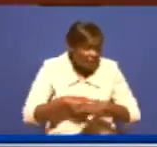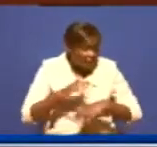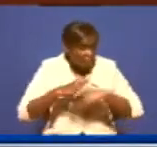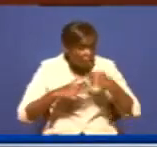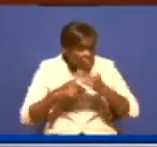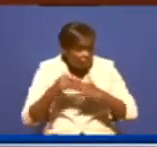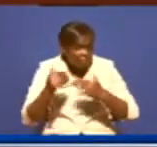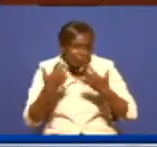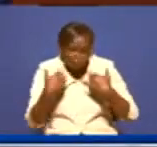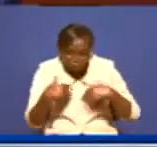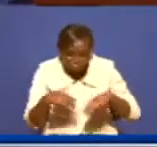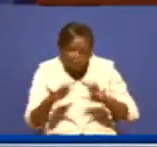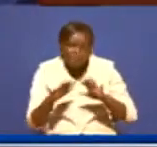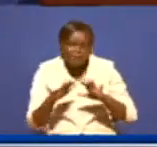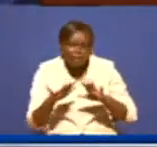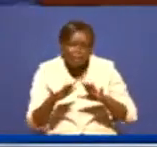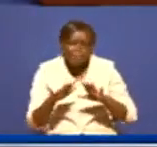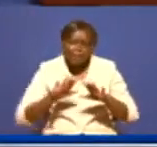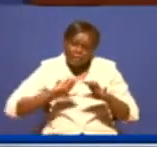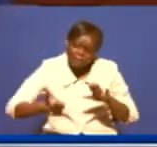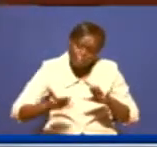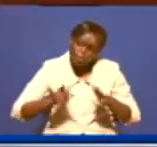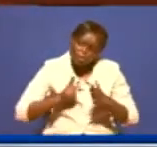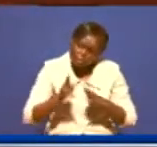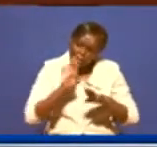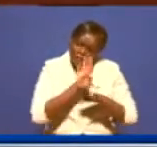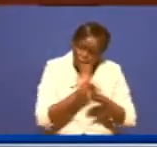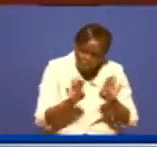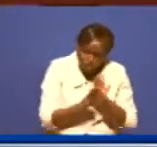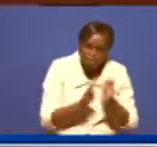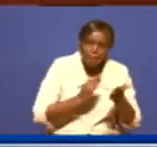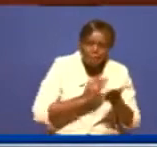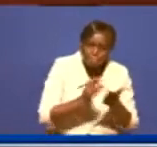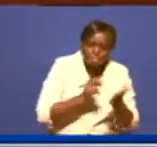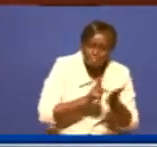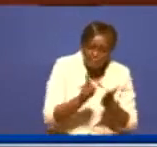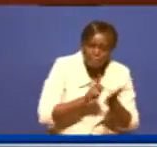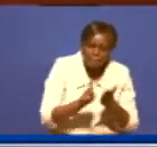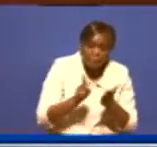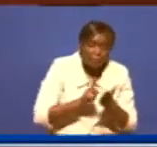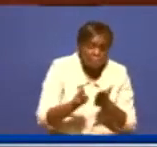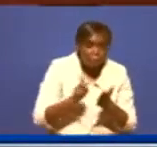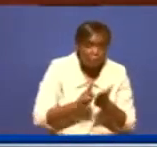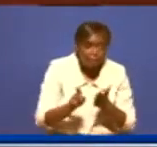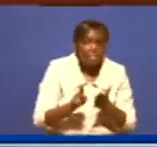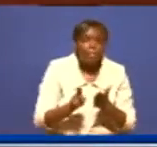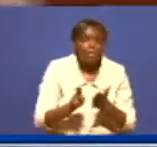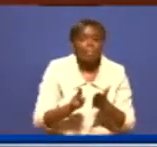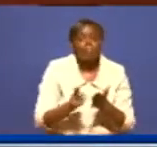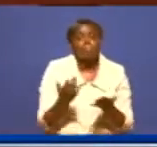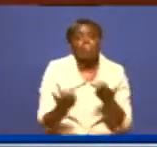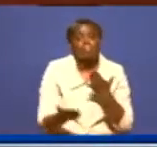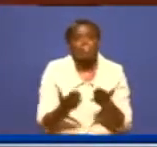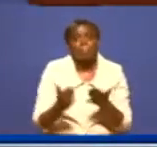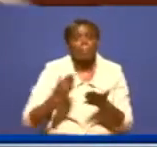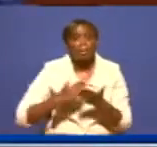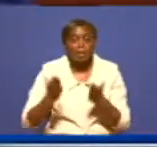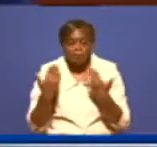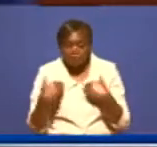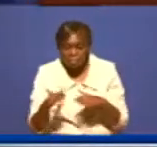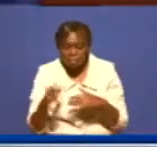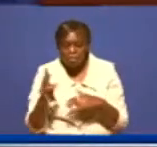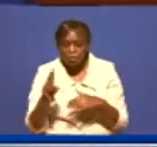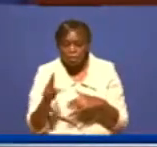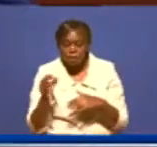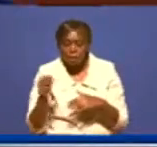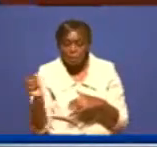your money, you have paid deposit, you have paid your maybe rent for maybe